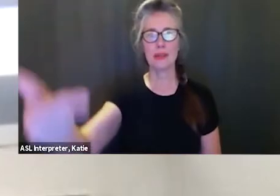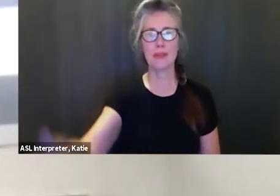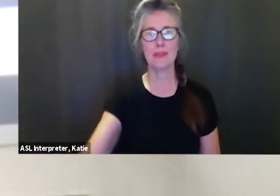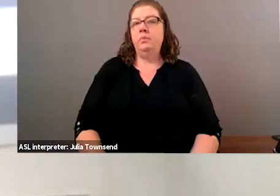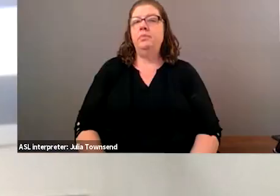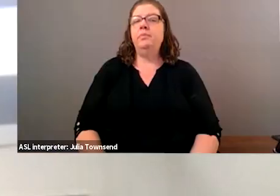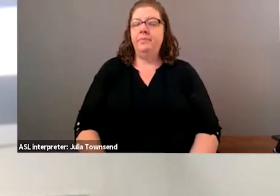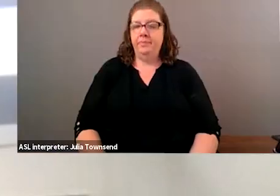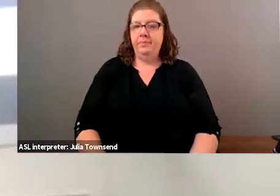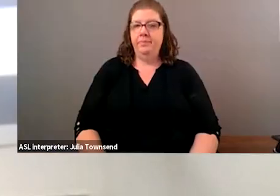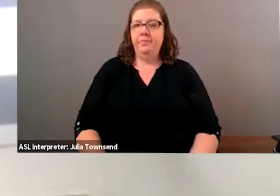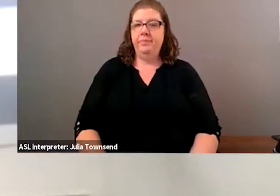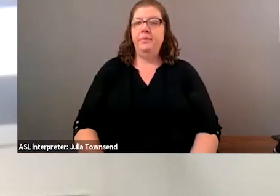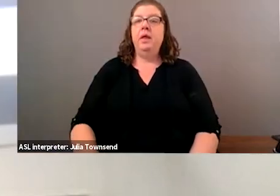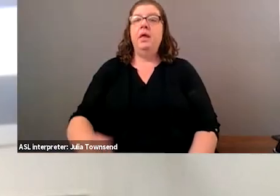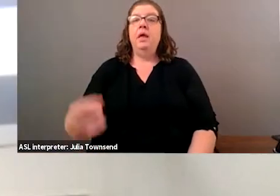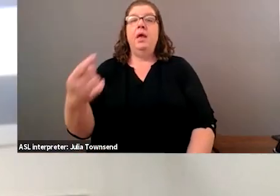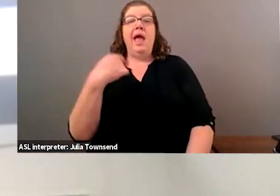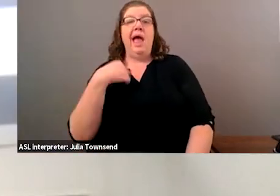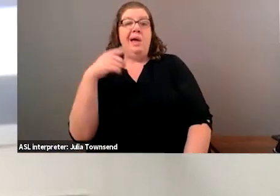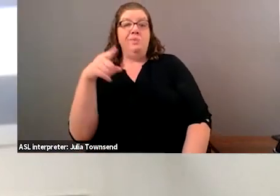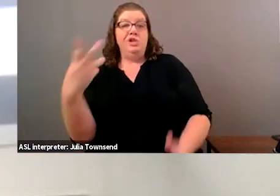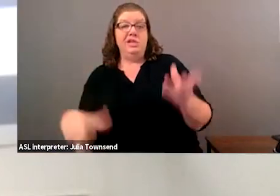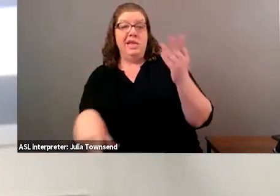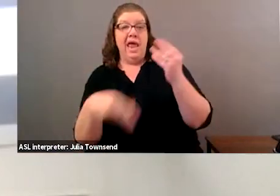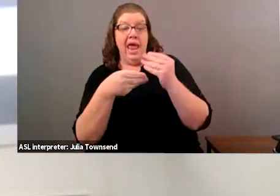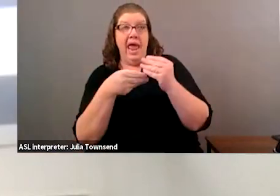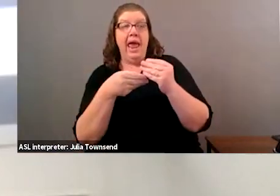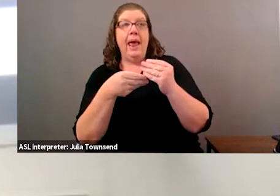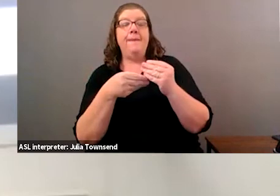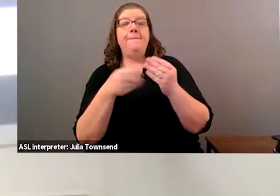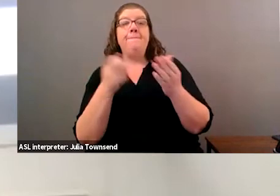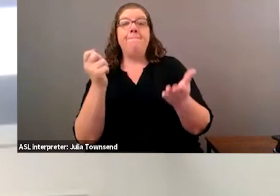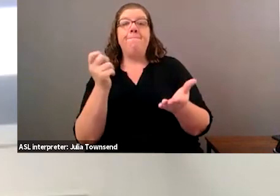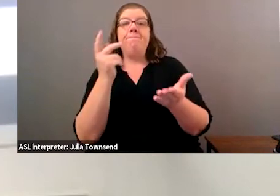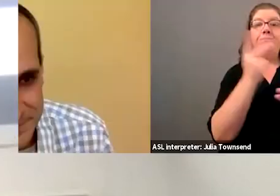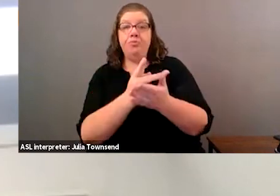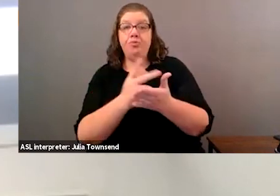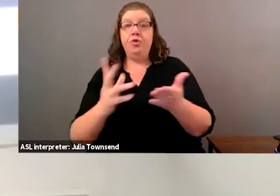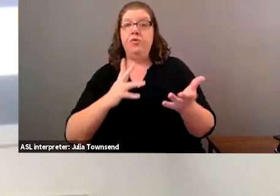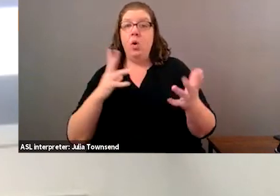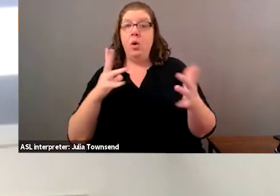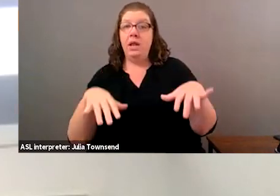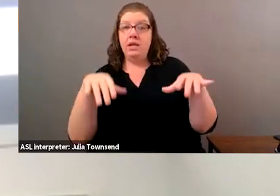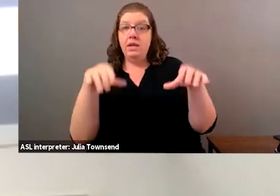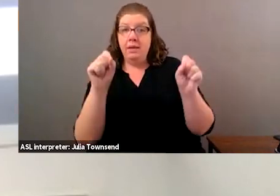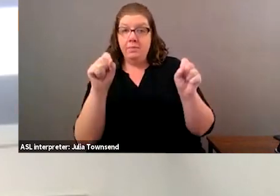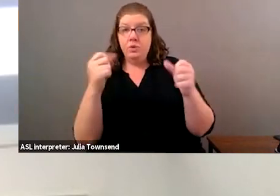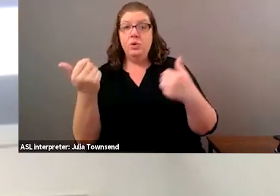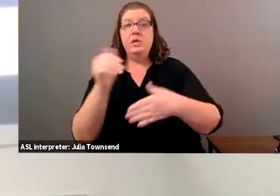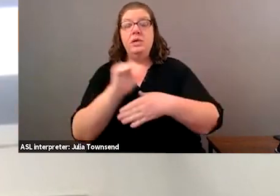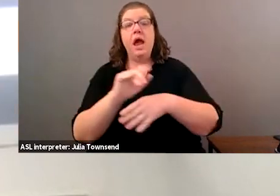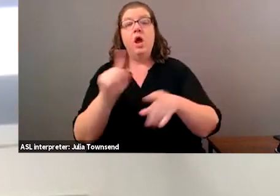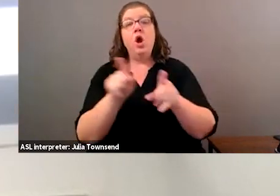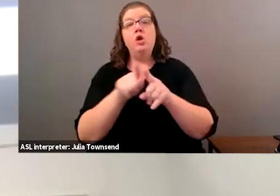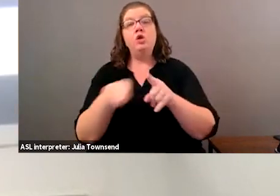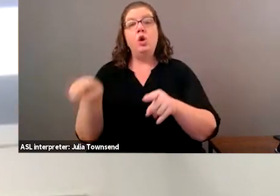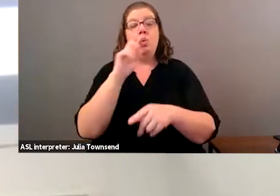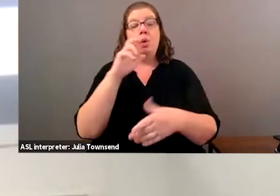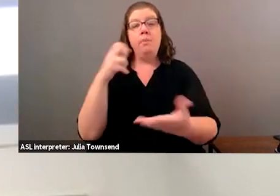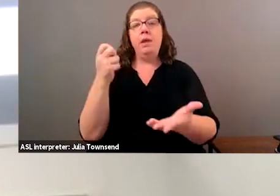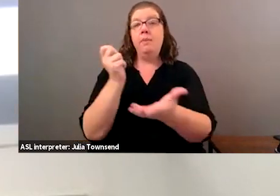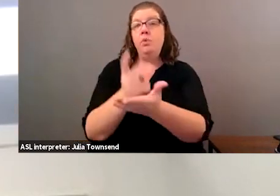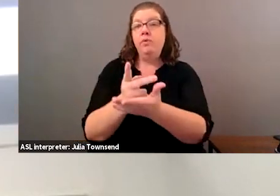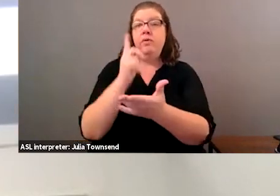Yeah, I would only add that in addition to approving the formal adoption, tonight you will also be approving for